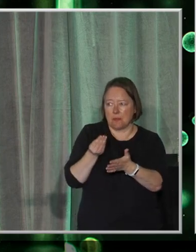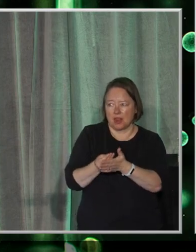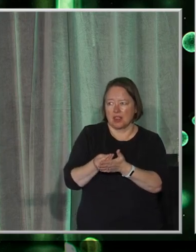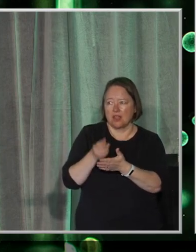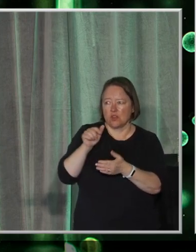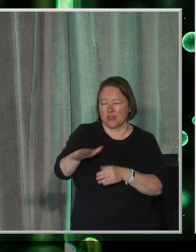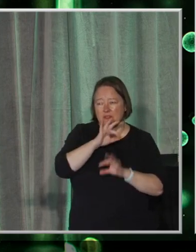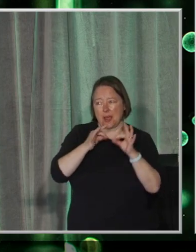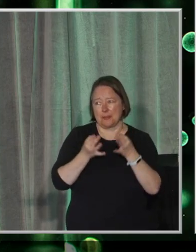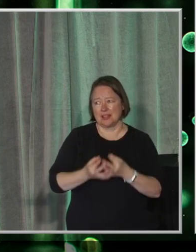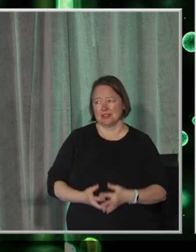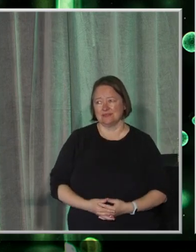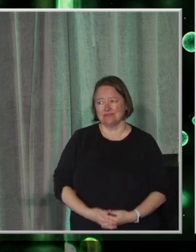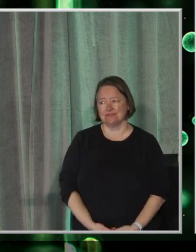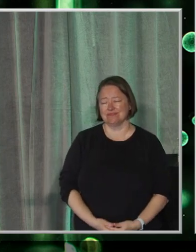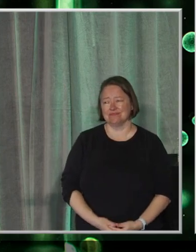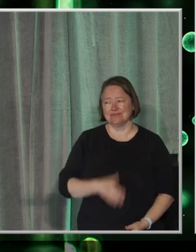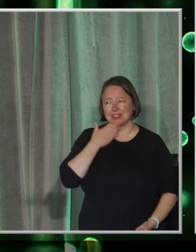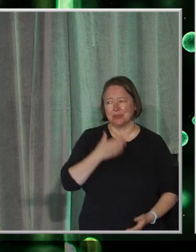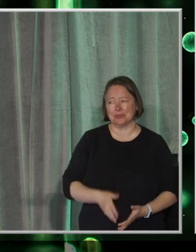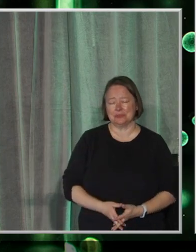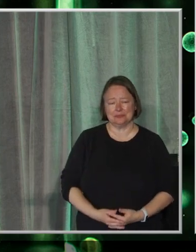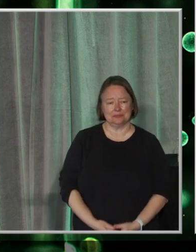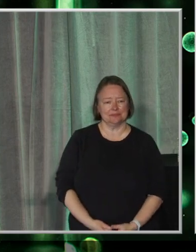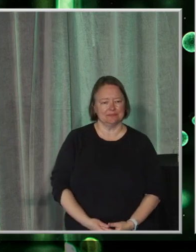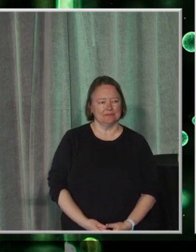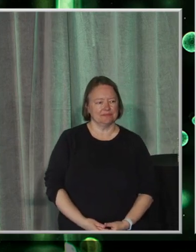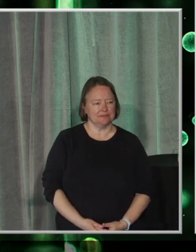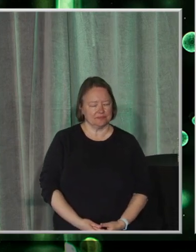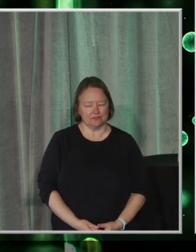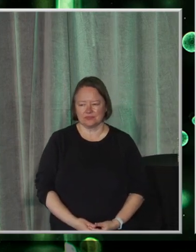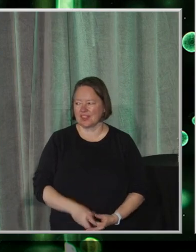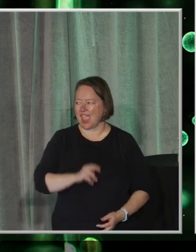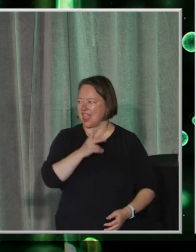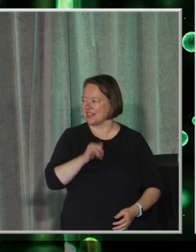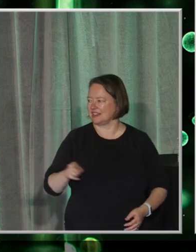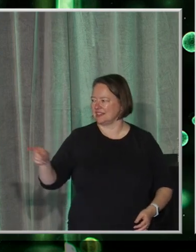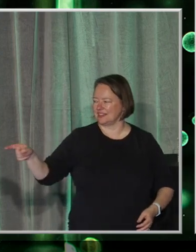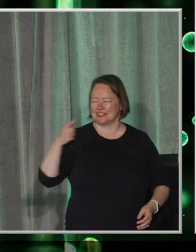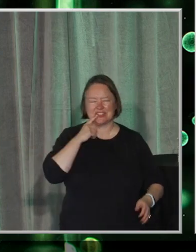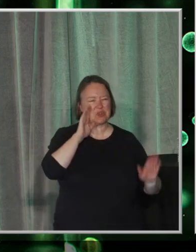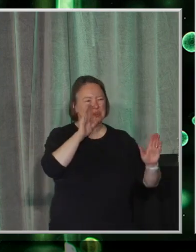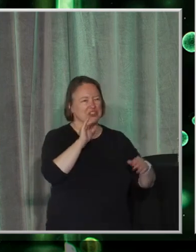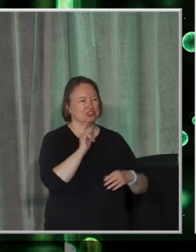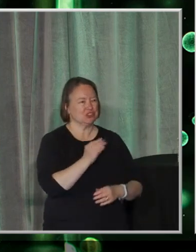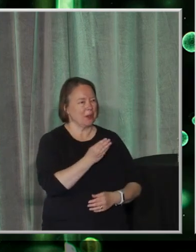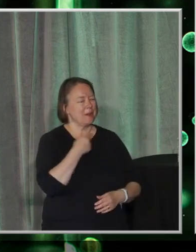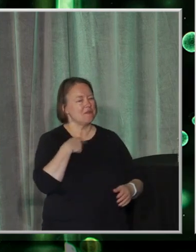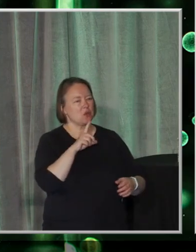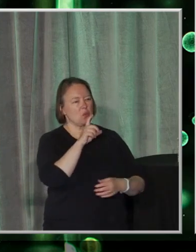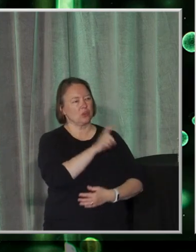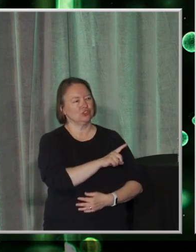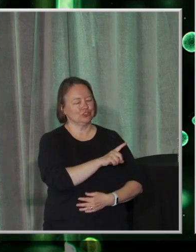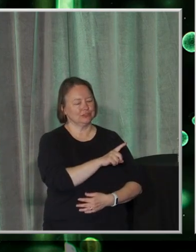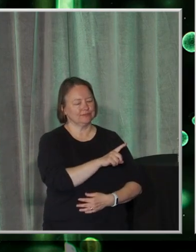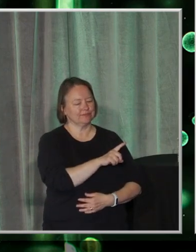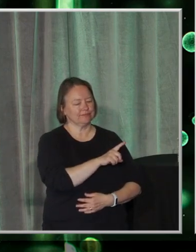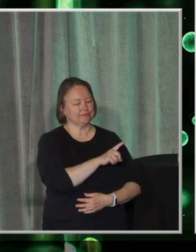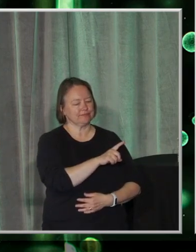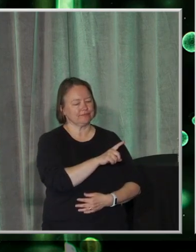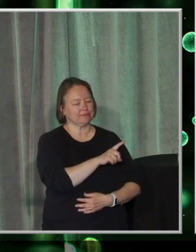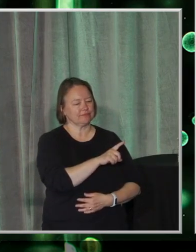their families. Yeah, thank you. Anthony, great job. A question on